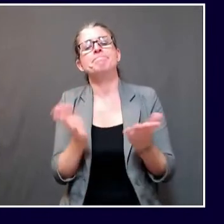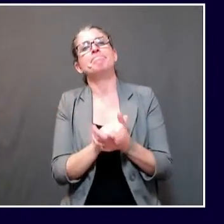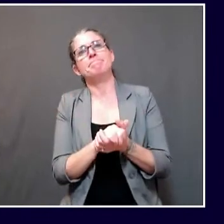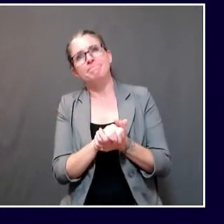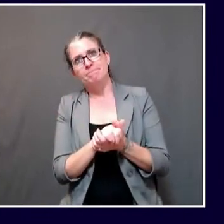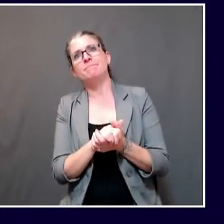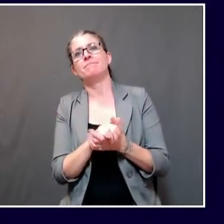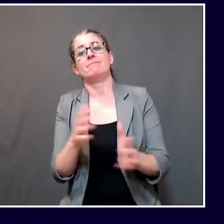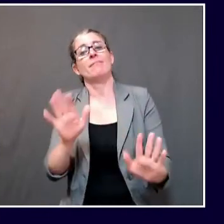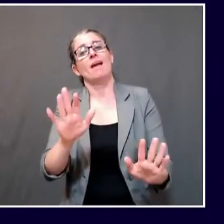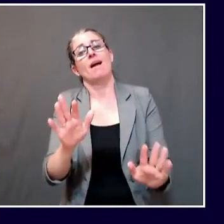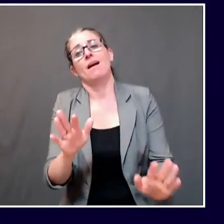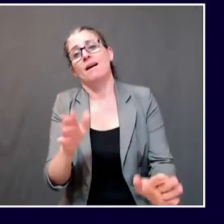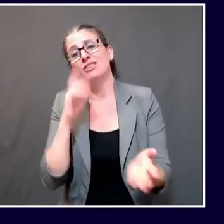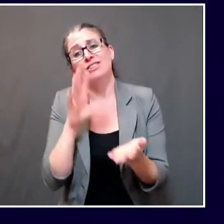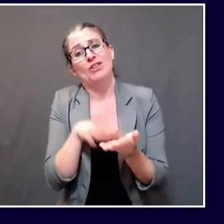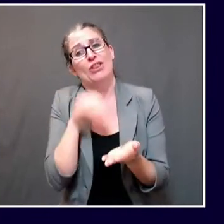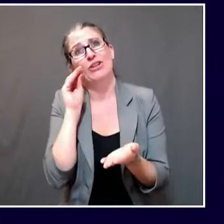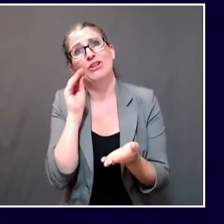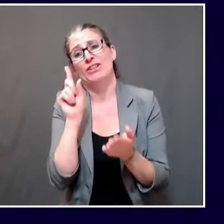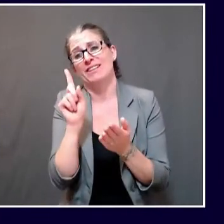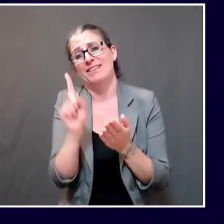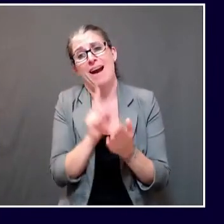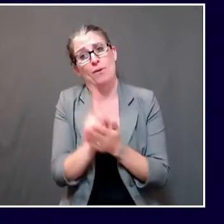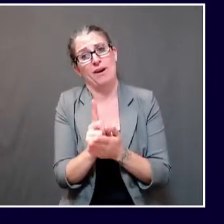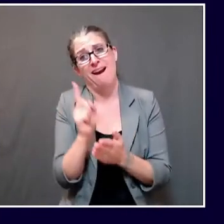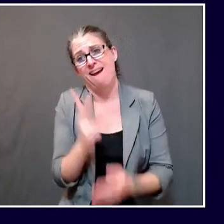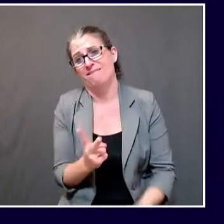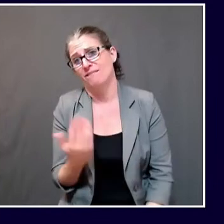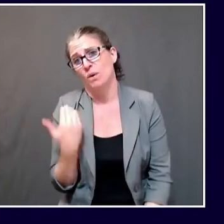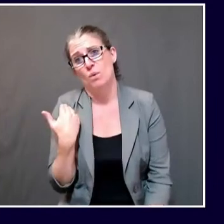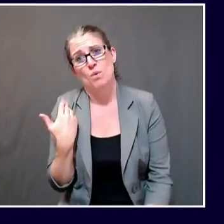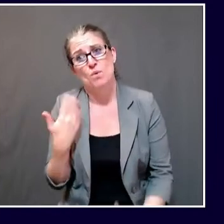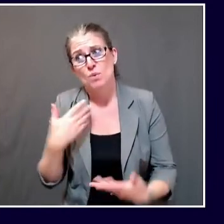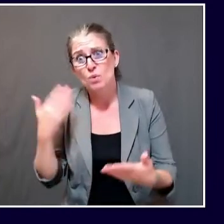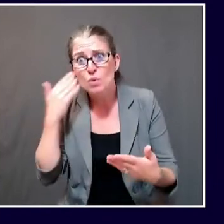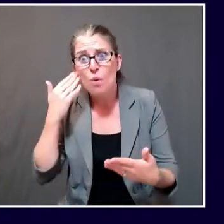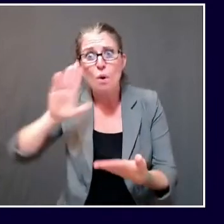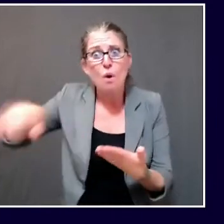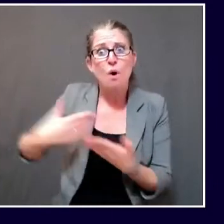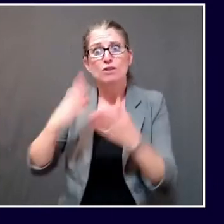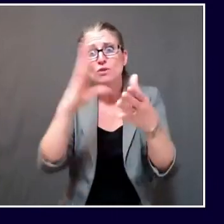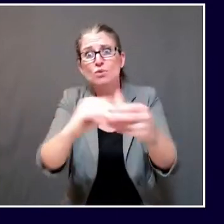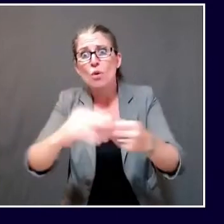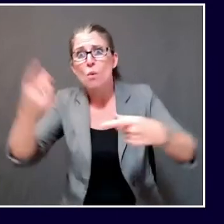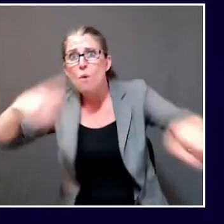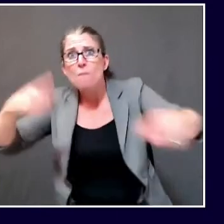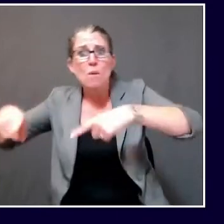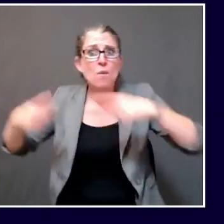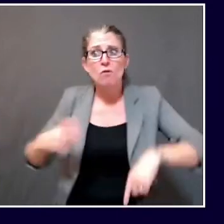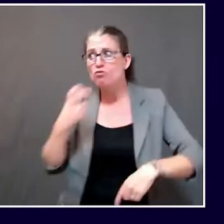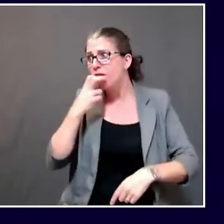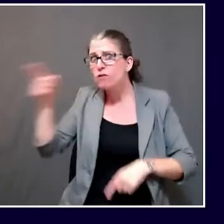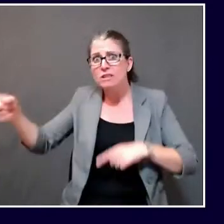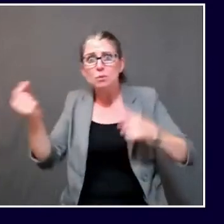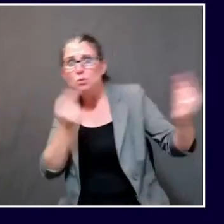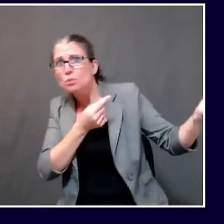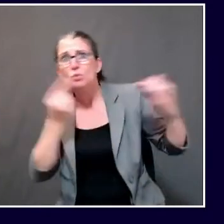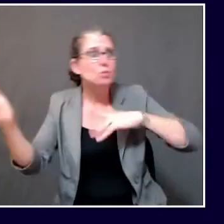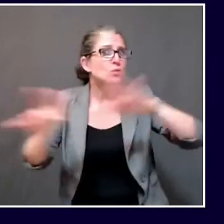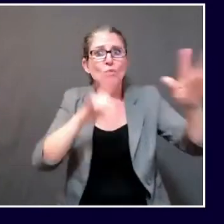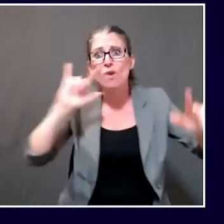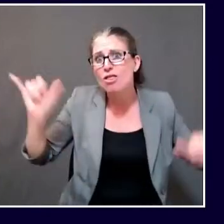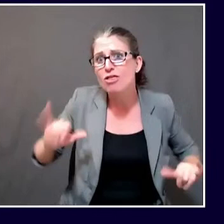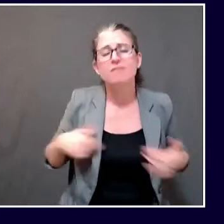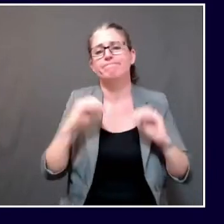started that analysis of whether it comported with the guidelines and then where we may go from there. So right now, as of this